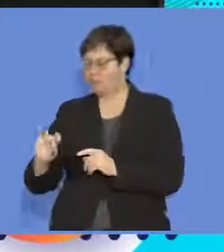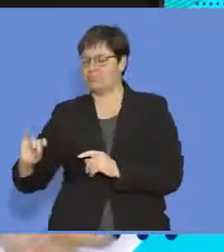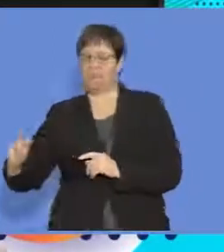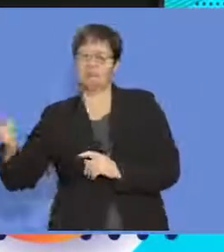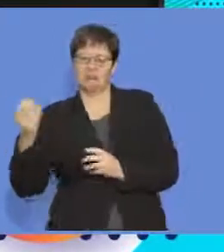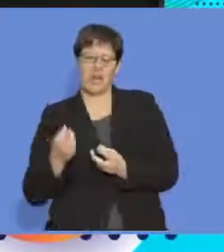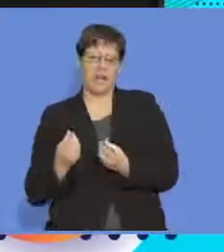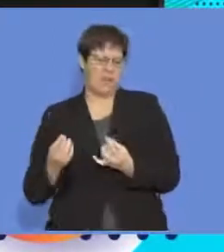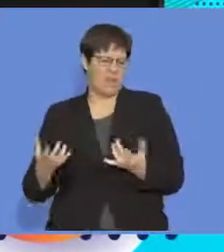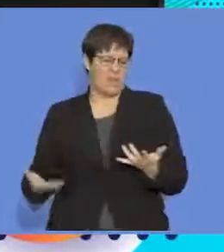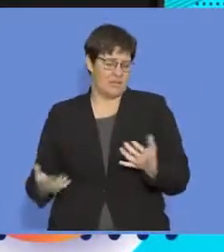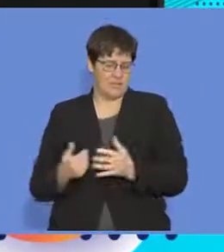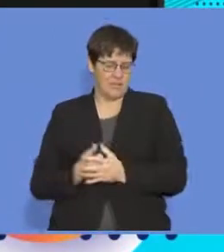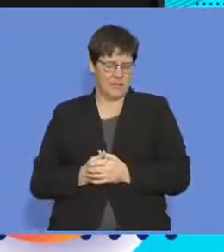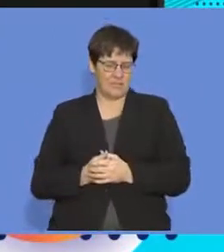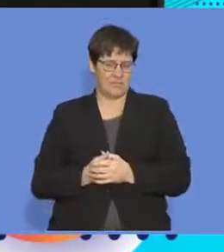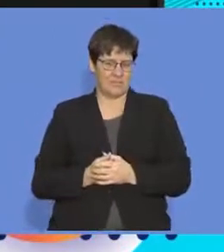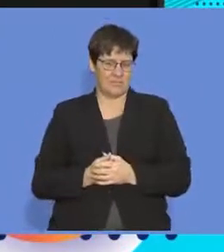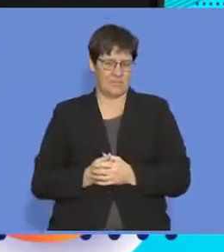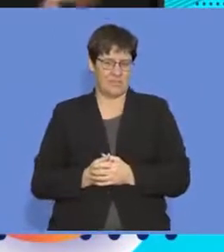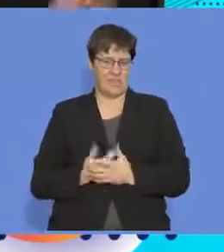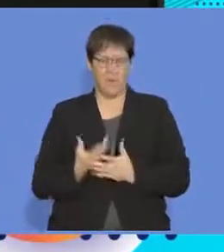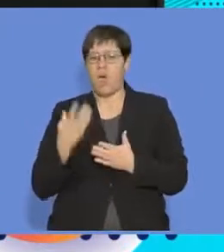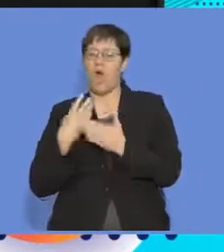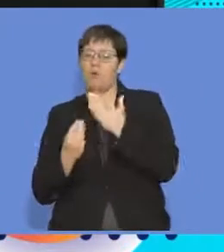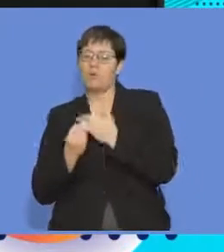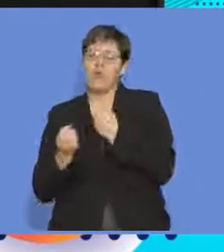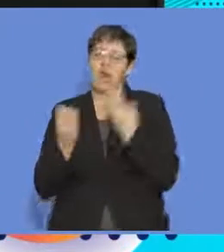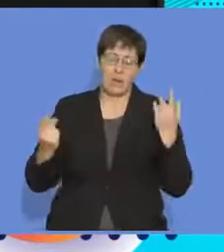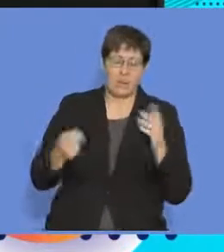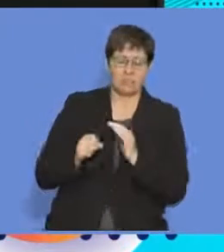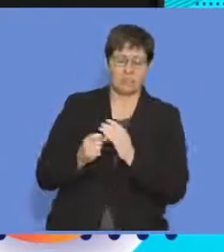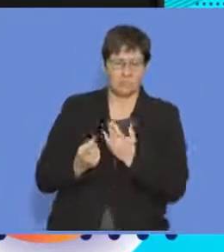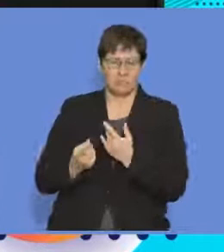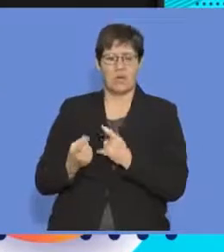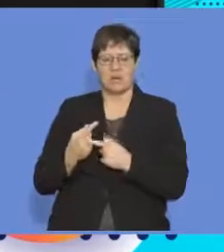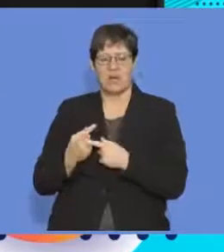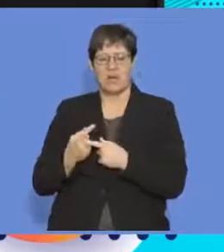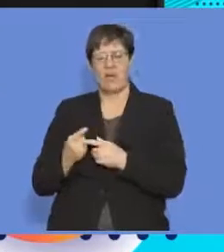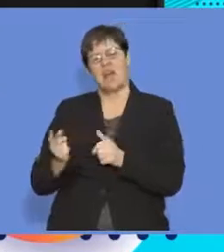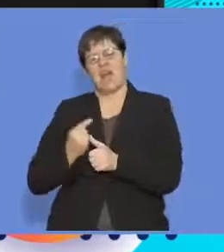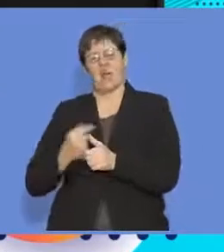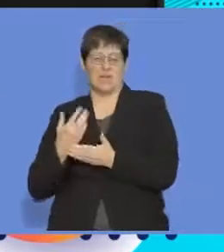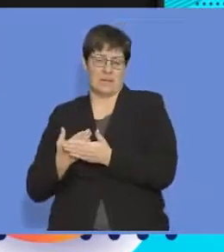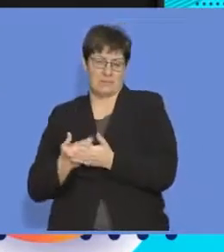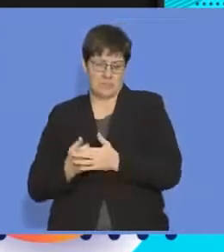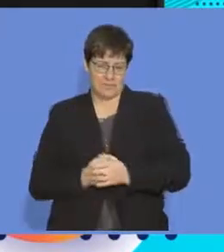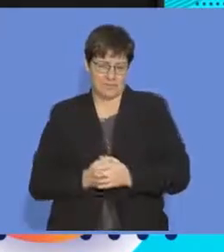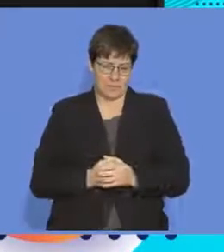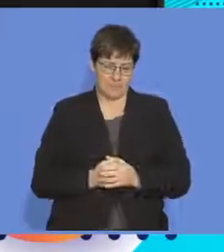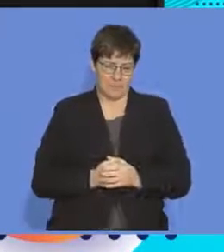count numbers, okay, or possible outcomes. It's another example of counting.